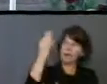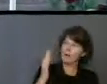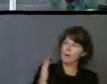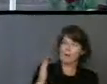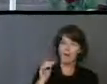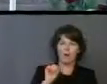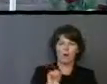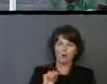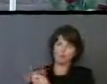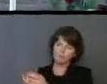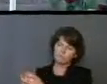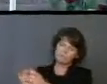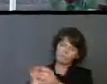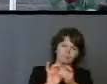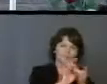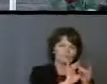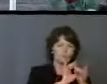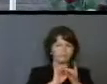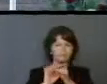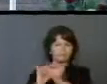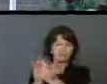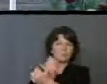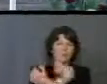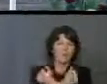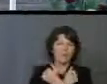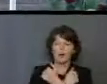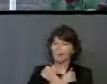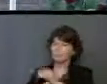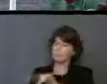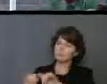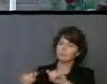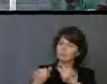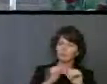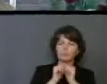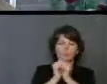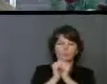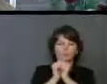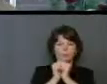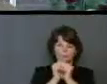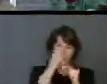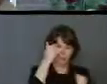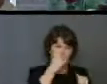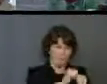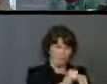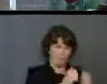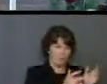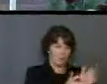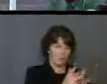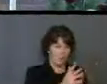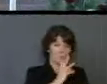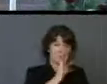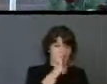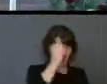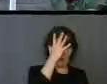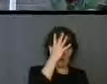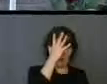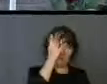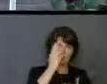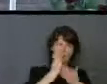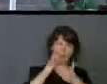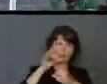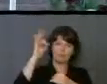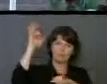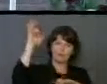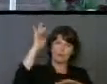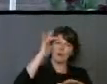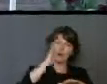perfect love and harmony with one another. If you remember, at Jesus' birth, or at Jesus' baptism, the Spirit descended